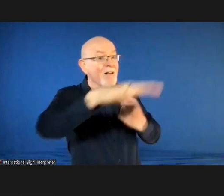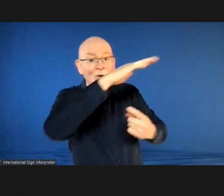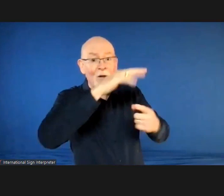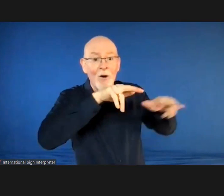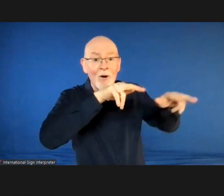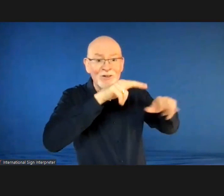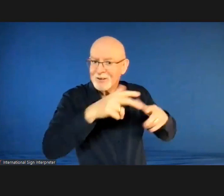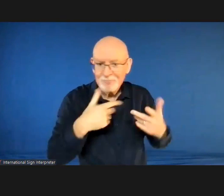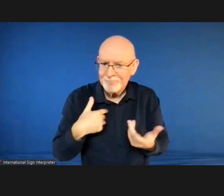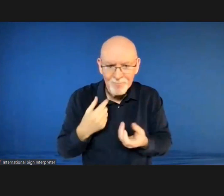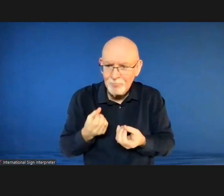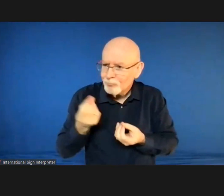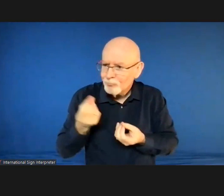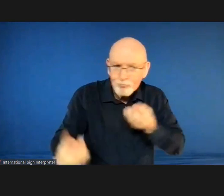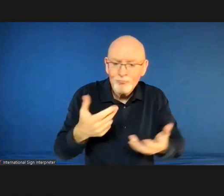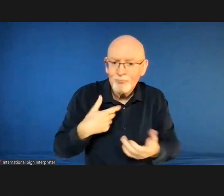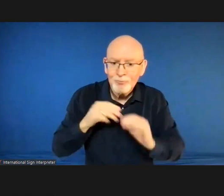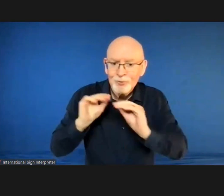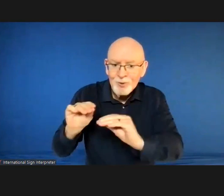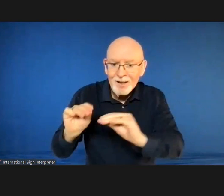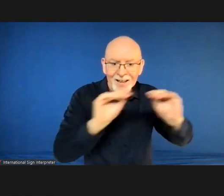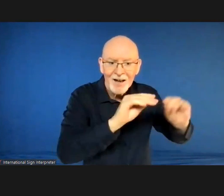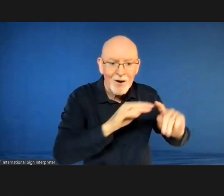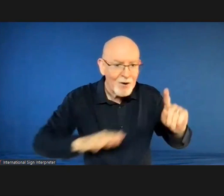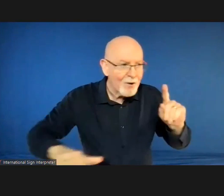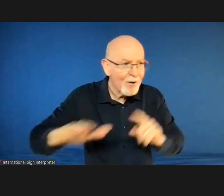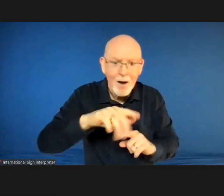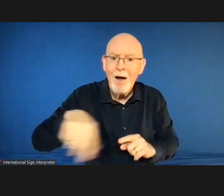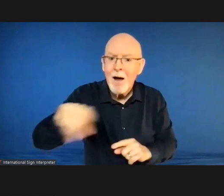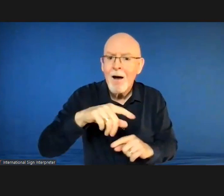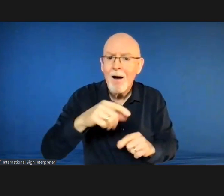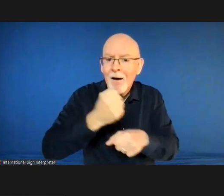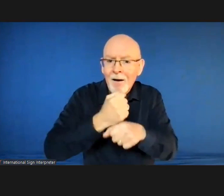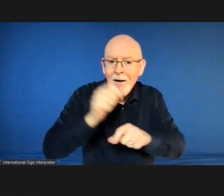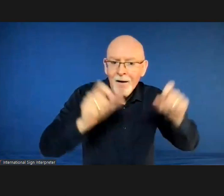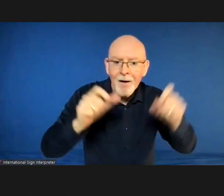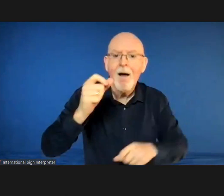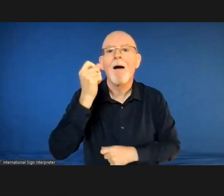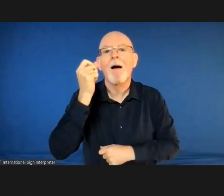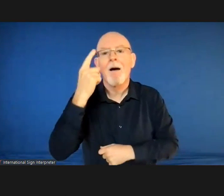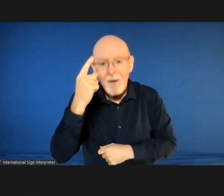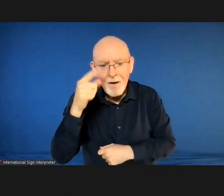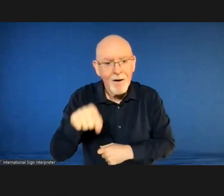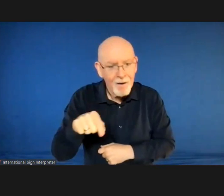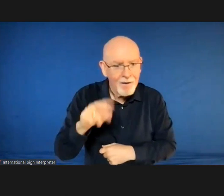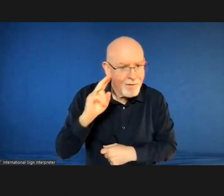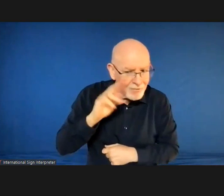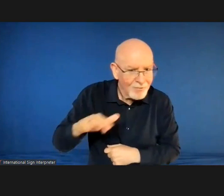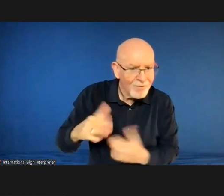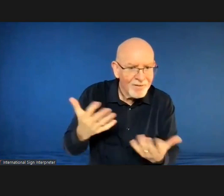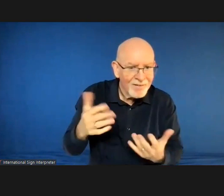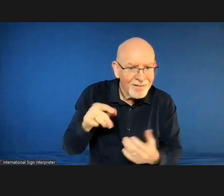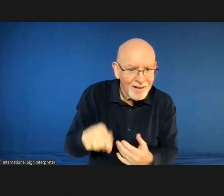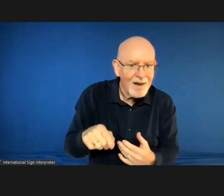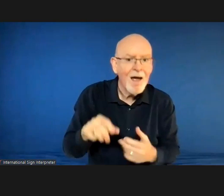to model or design their programs to make big impacts on the lives of deaf children and their